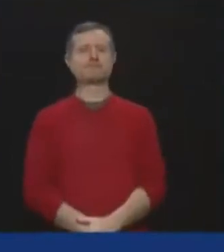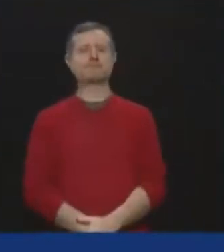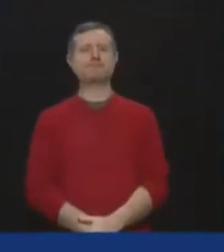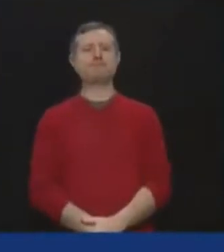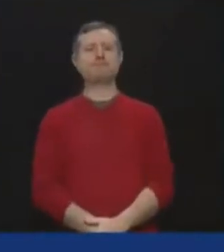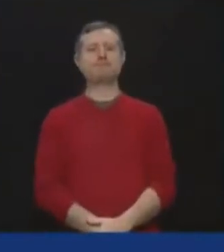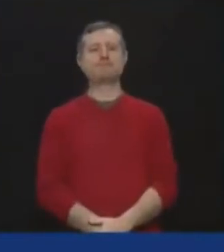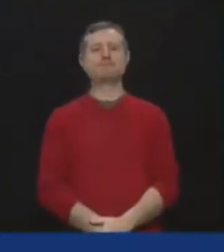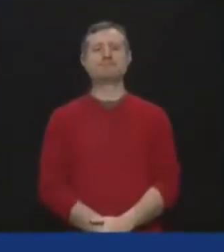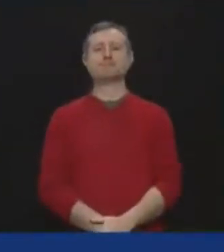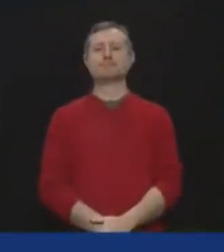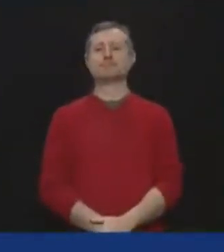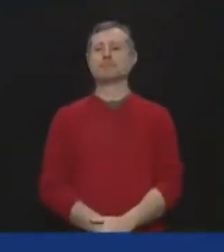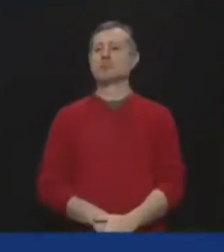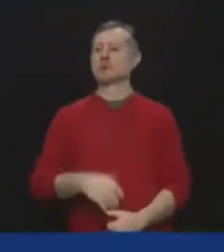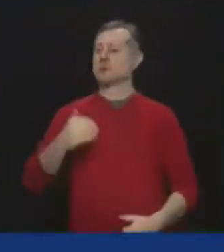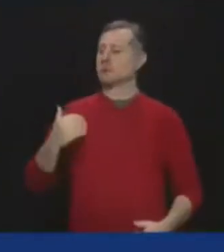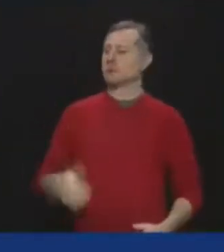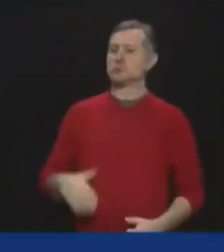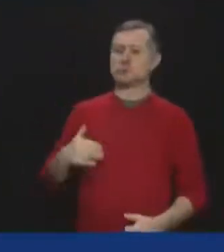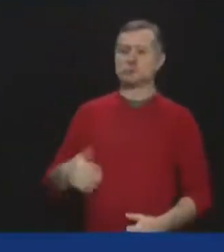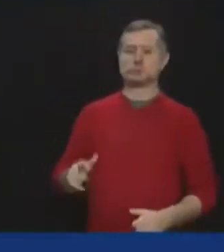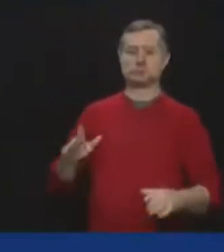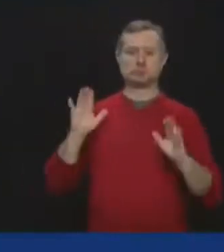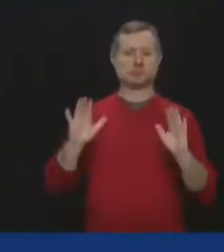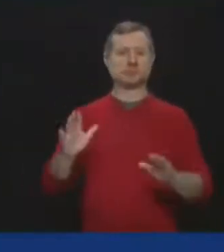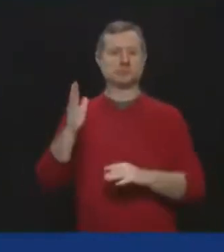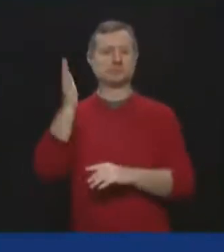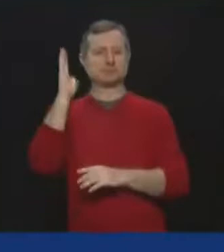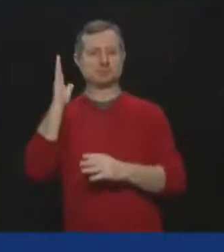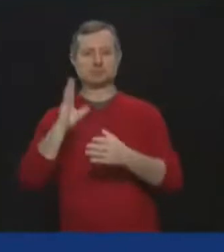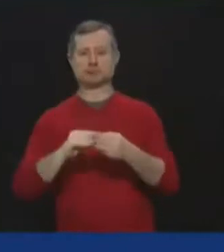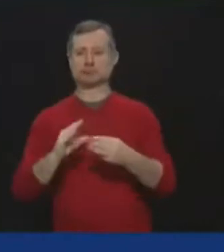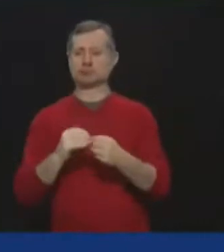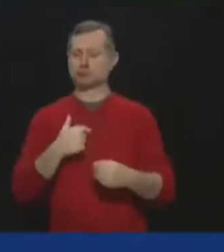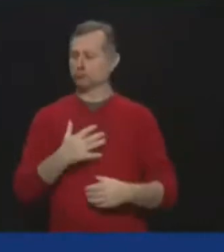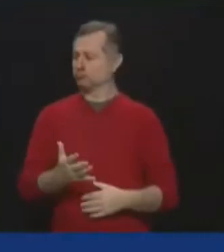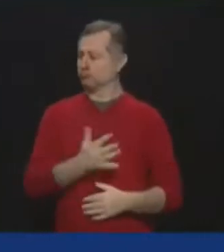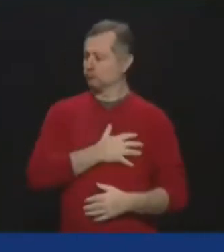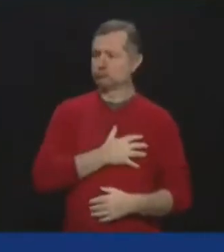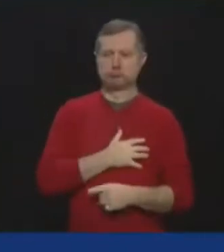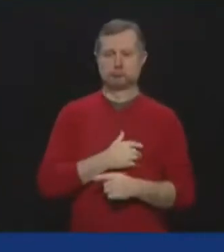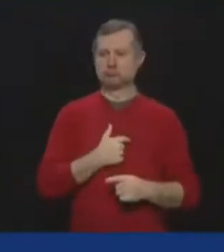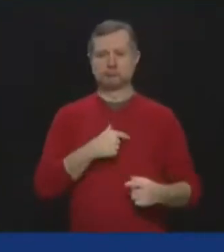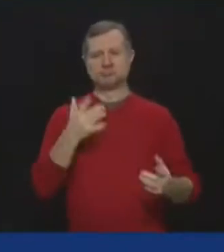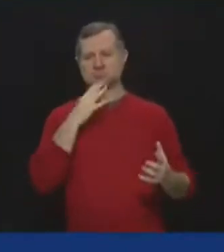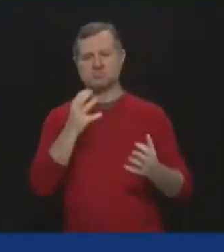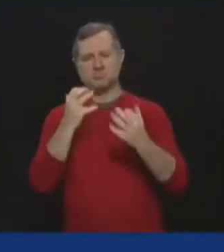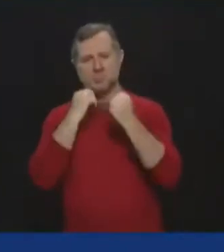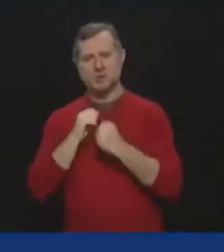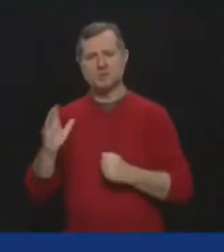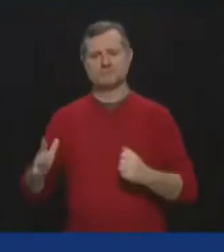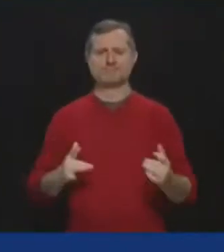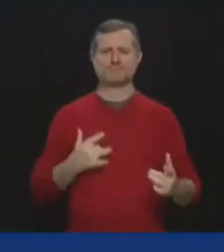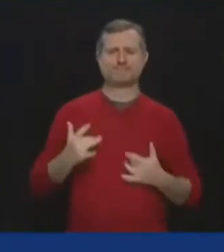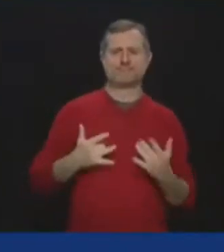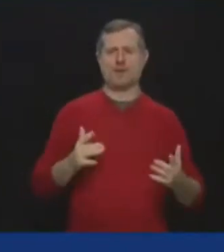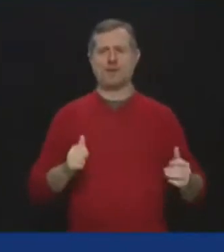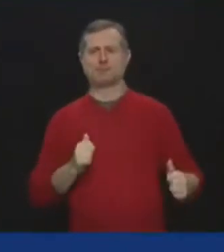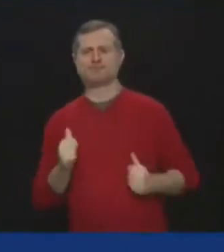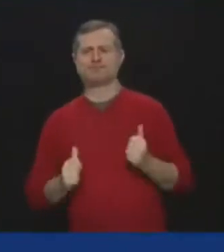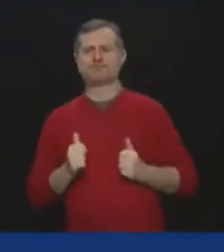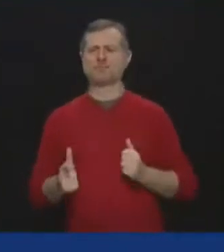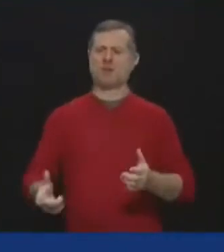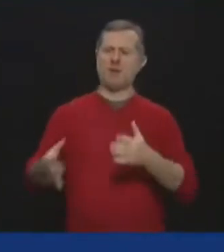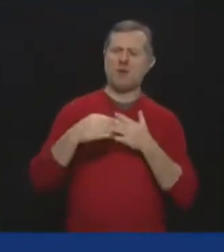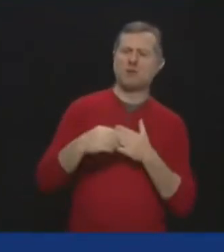Well, I have to say, Governor, that was a great speech. And your passion and your commitment and your